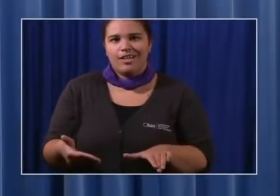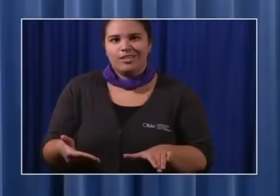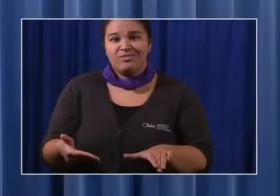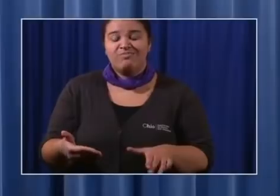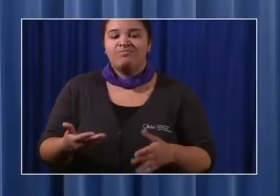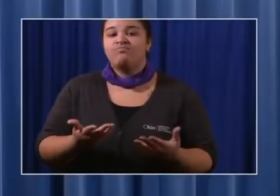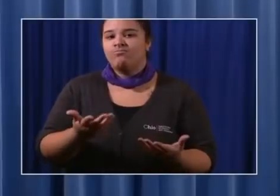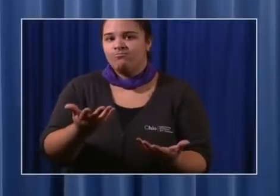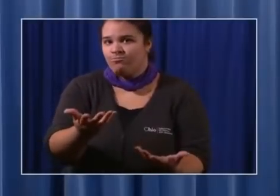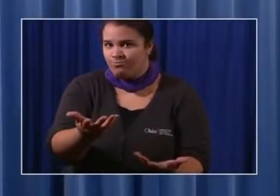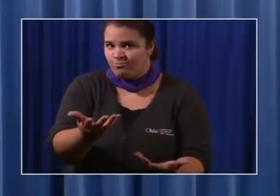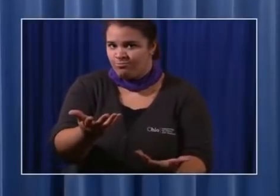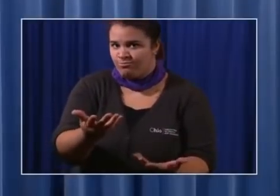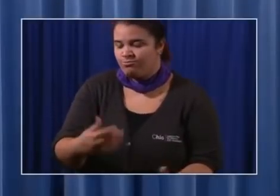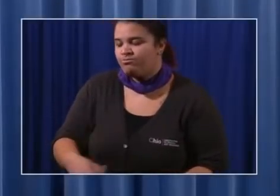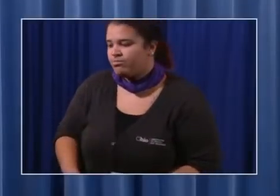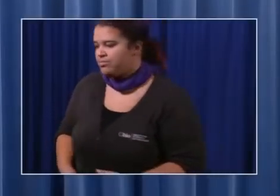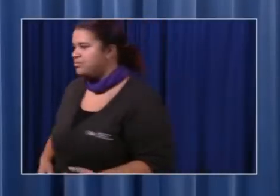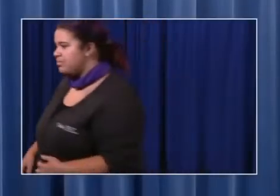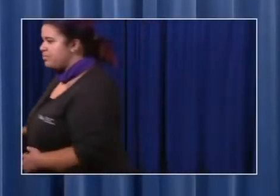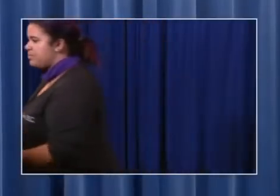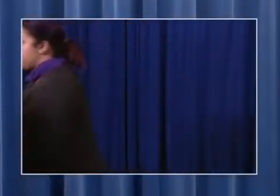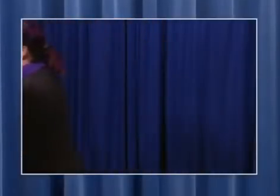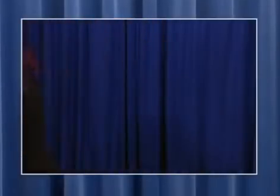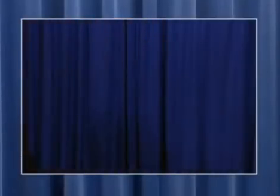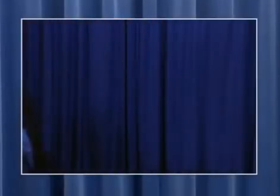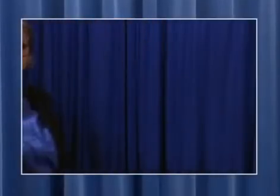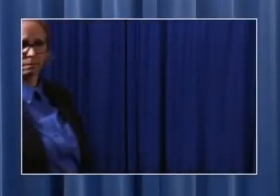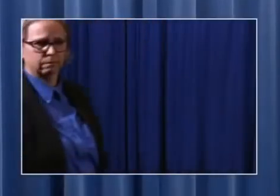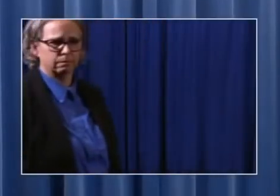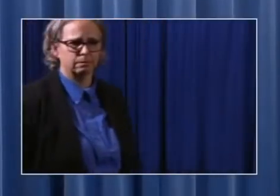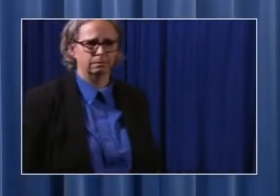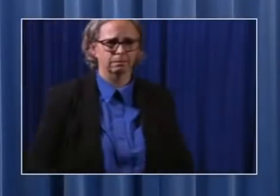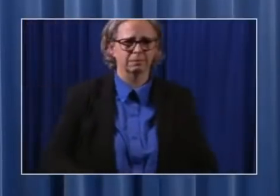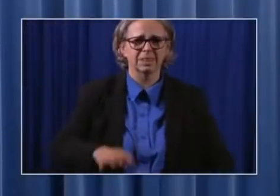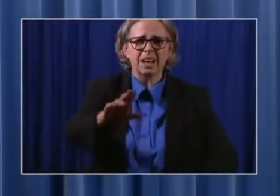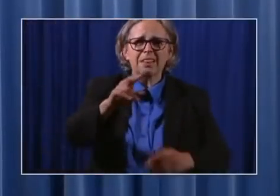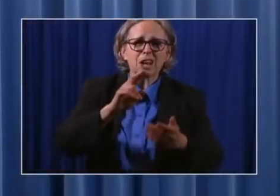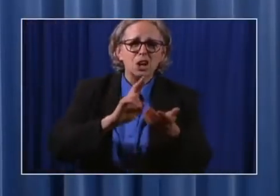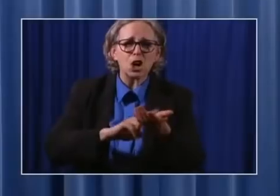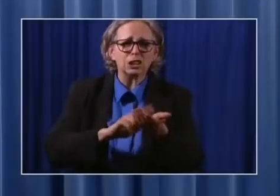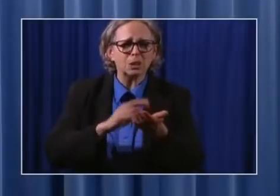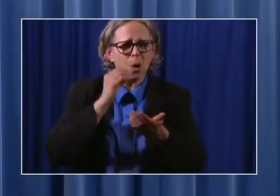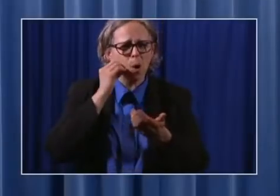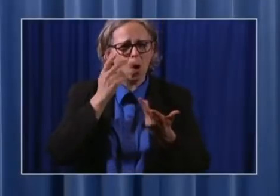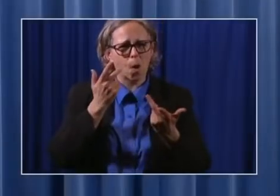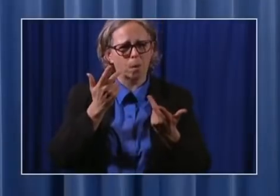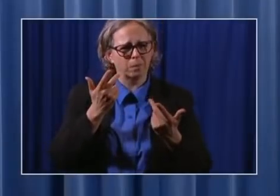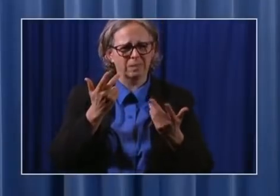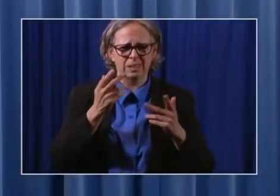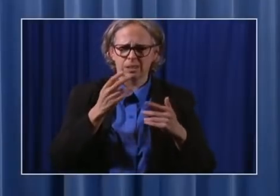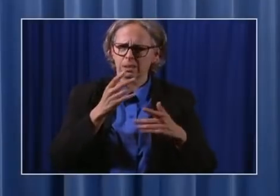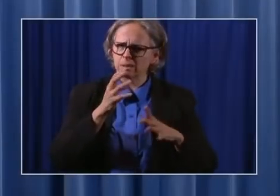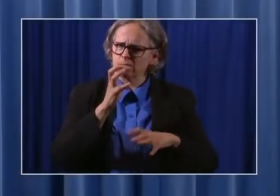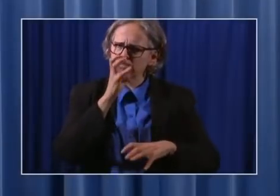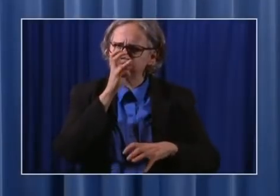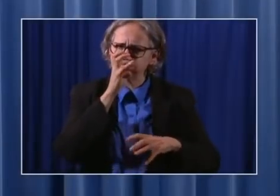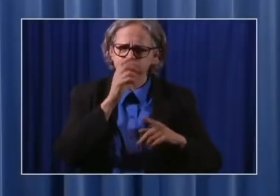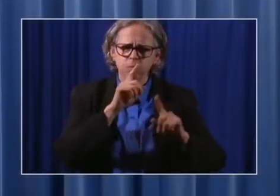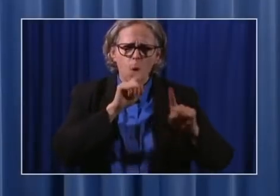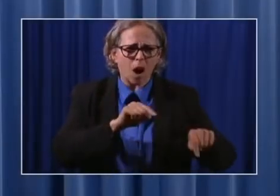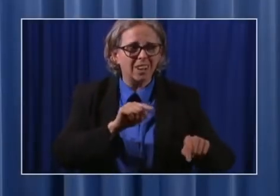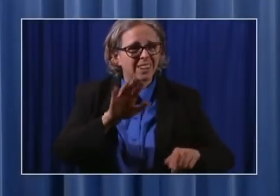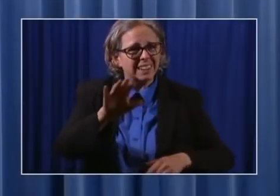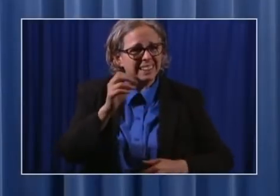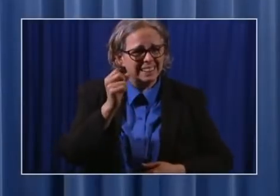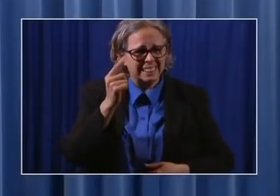Well, we've had very restrictive orders, as you know, in regard to nursing homes. But nursing homes across the country, tragically, have been a place